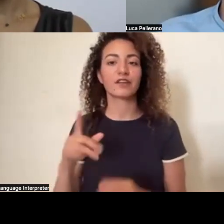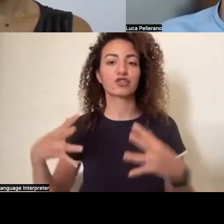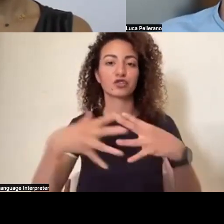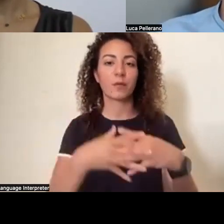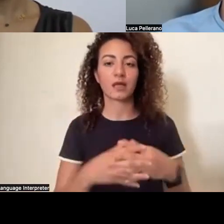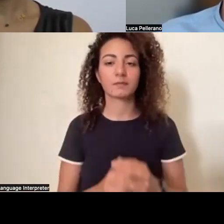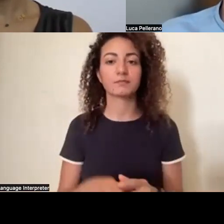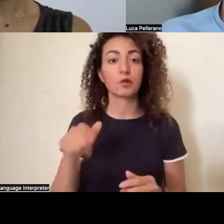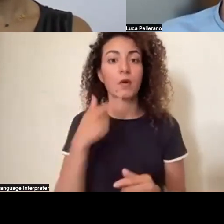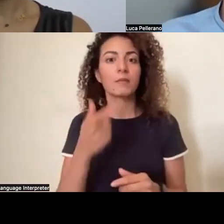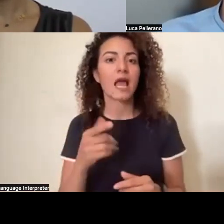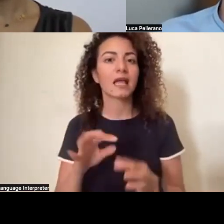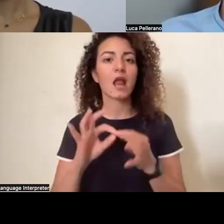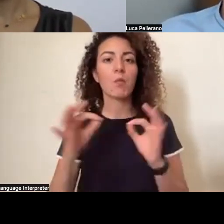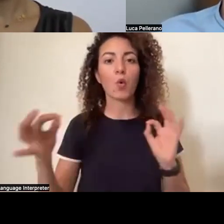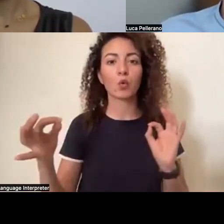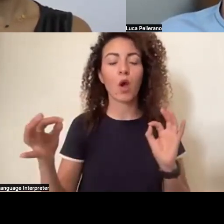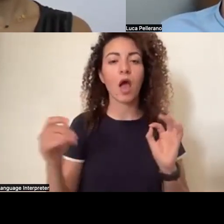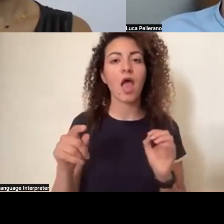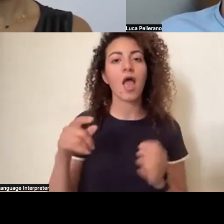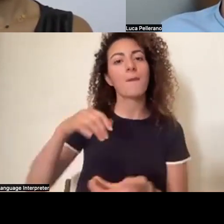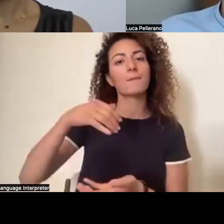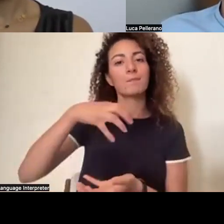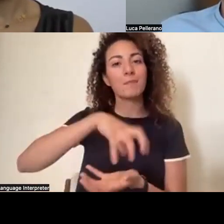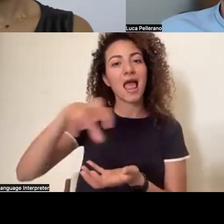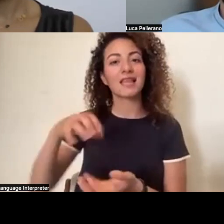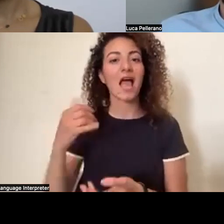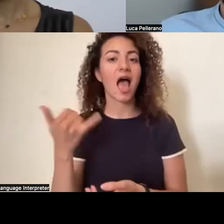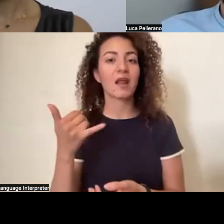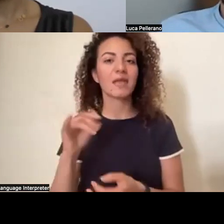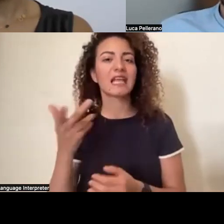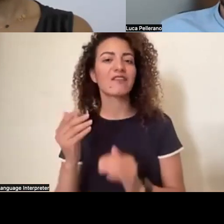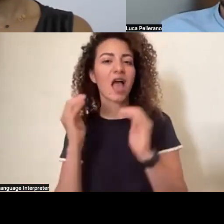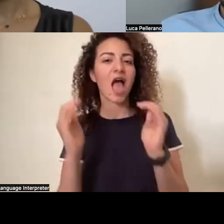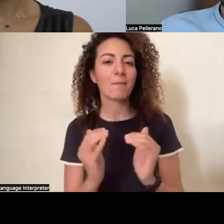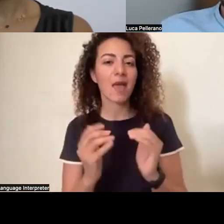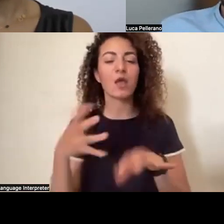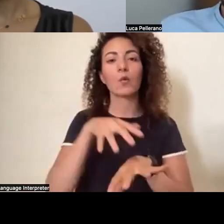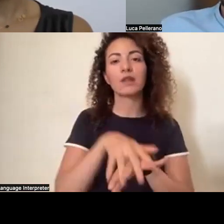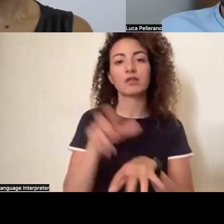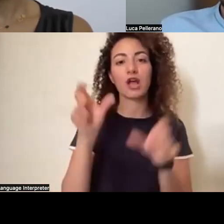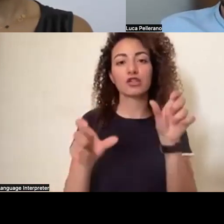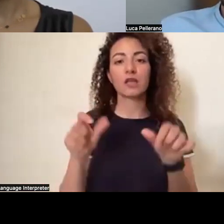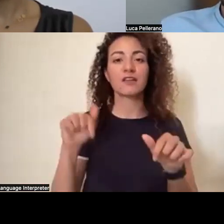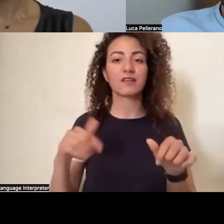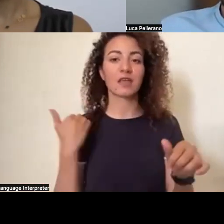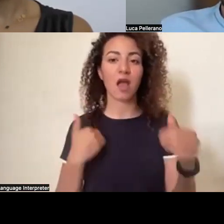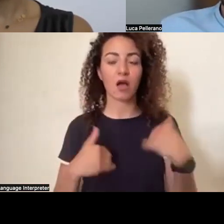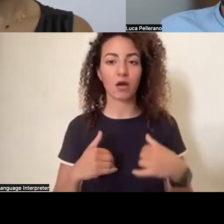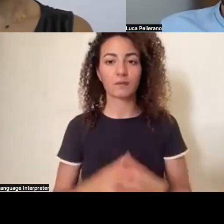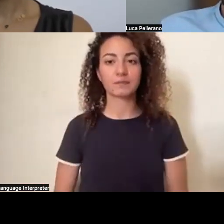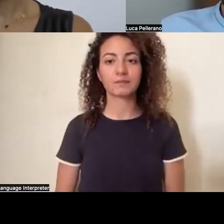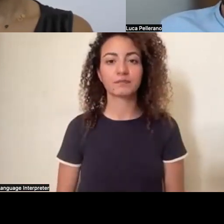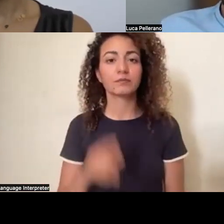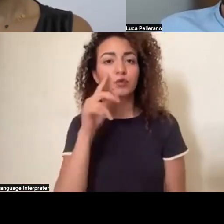right to social protection in MENA for persons with disabilities, and we will be looking at challenges, opportunities, along with some reflection on steps